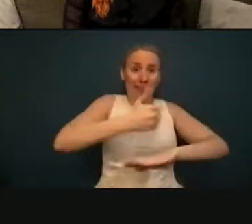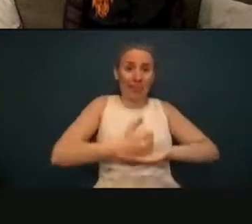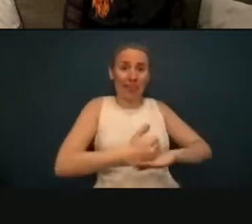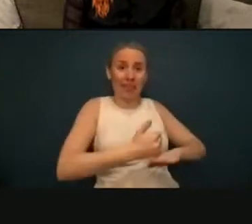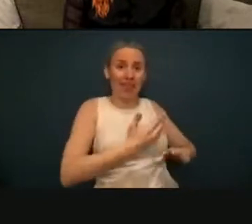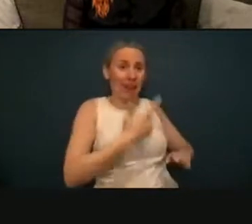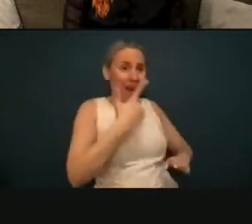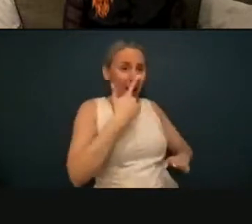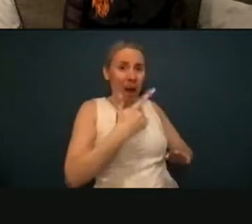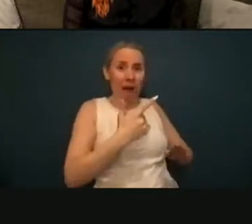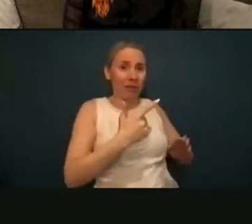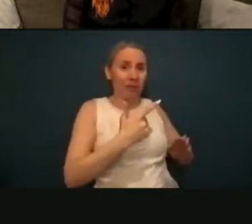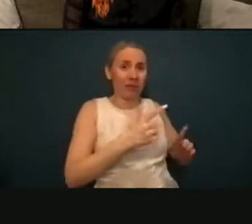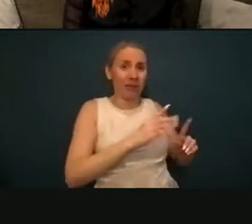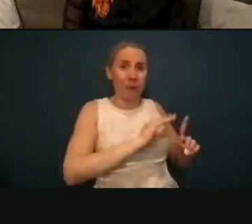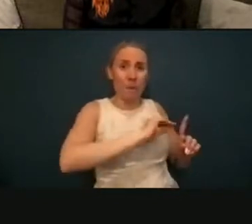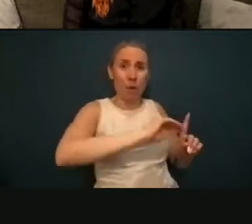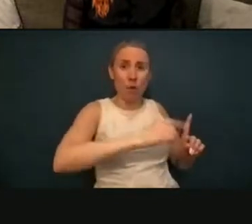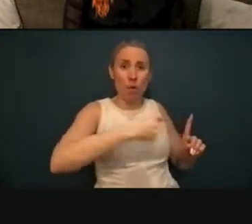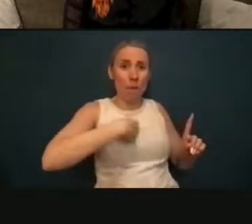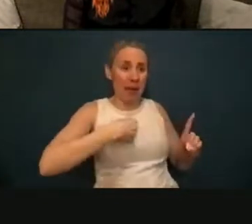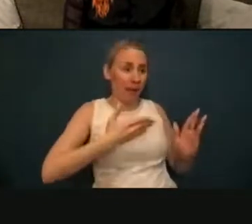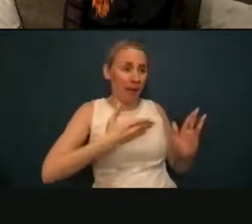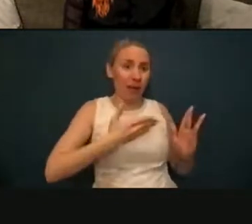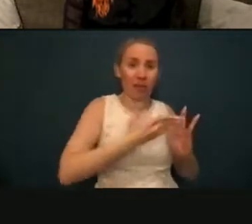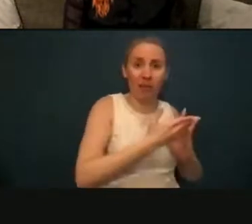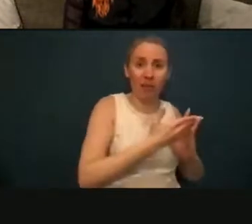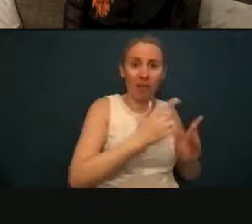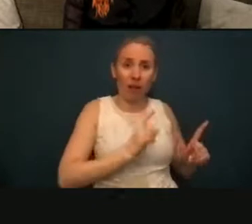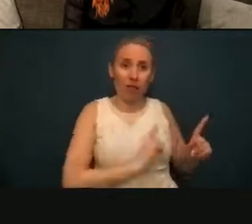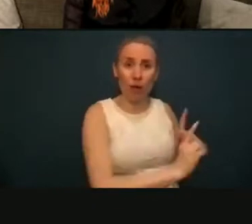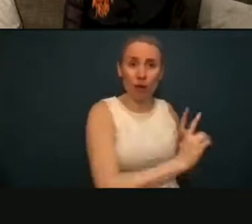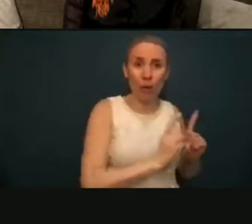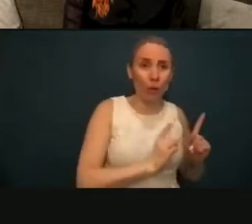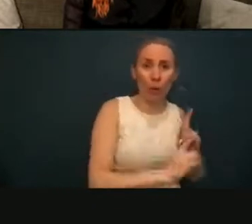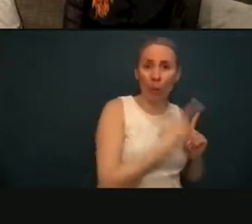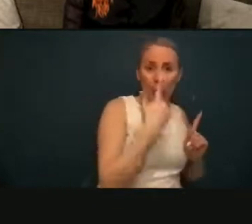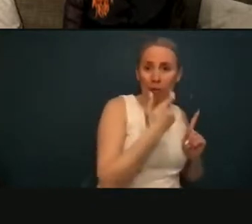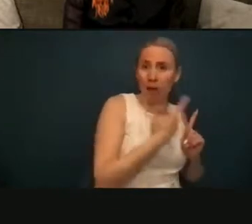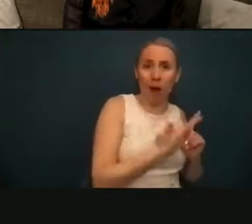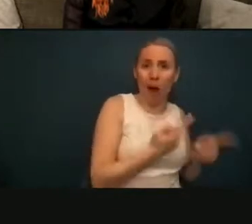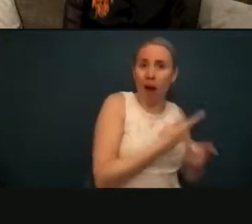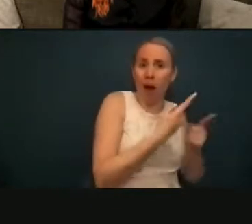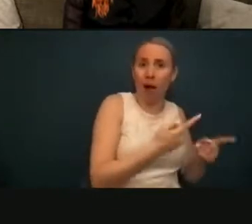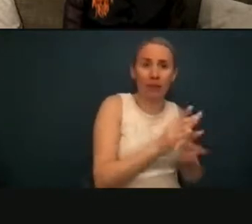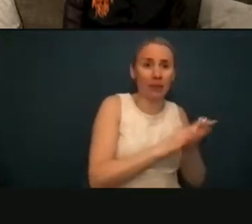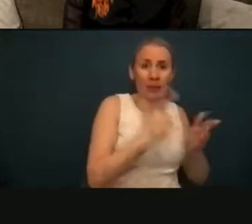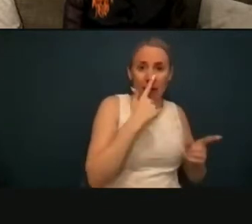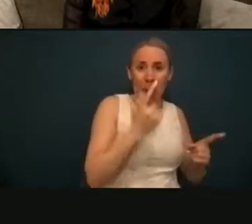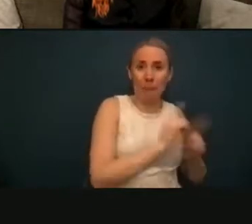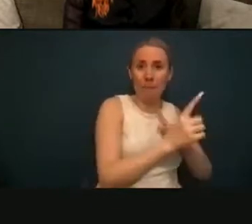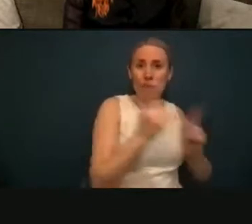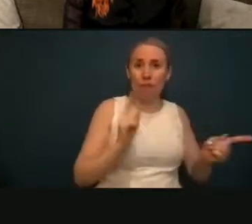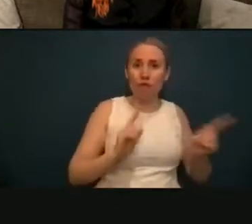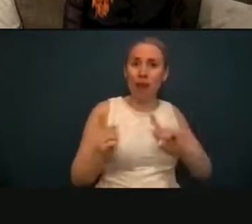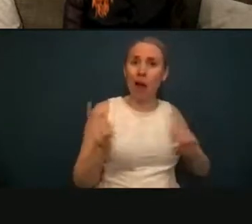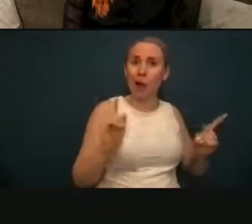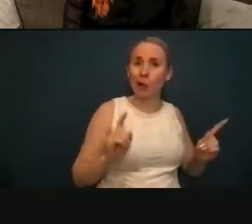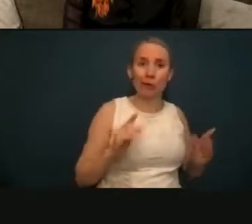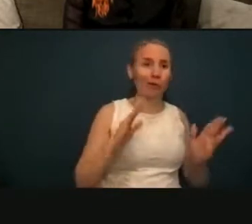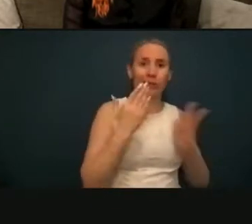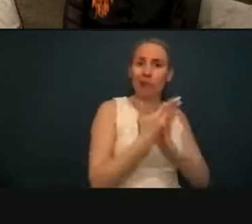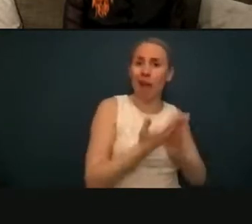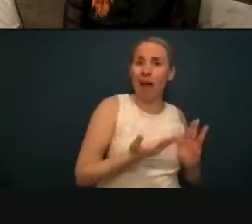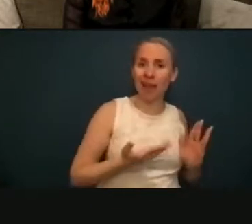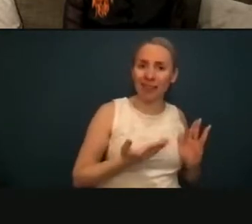kind of restricted, you know, my access. So for most of the shows and most of the venues that I've done, I've, you know,